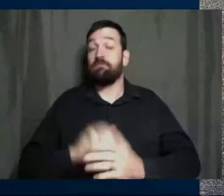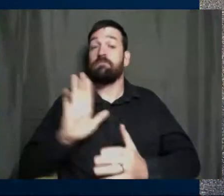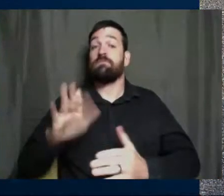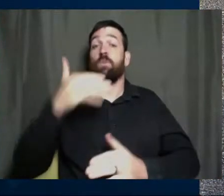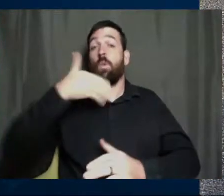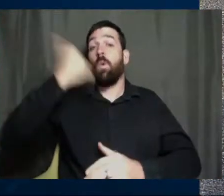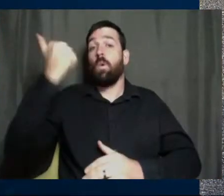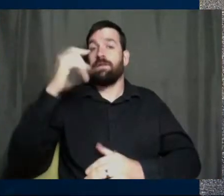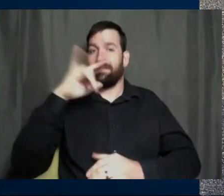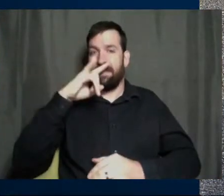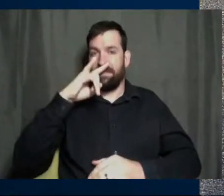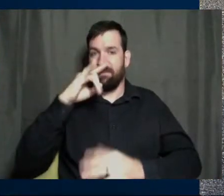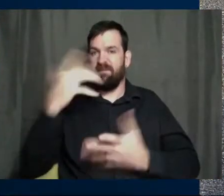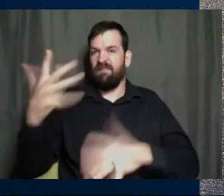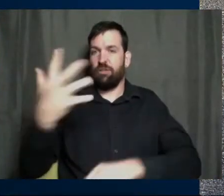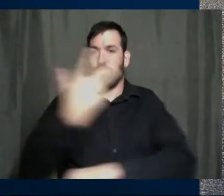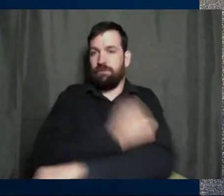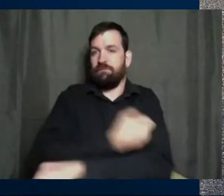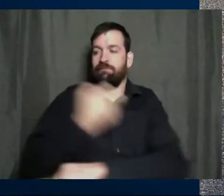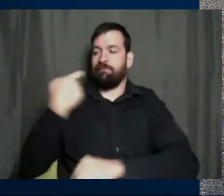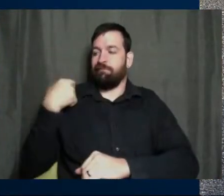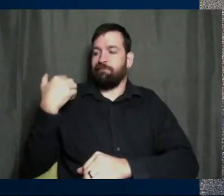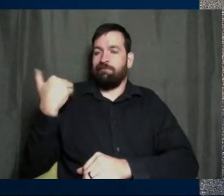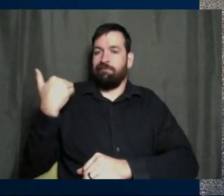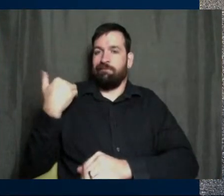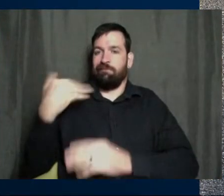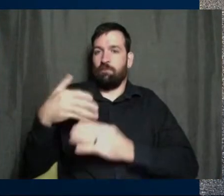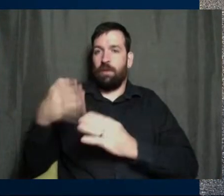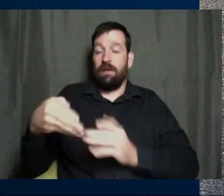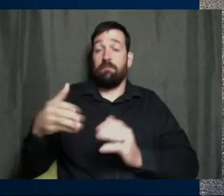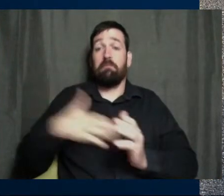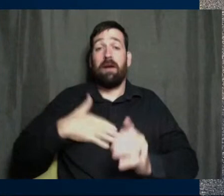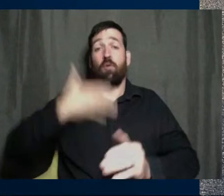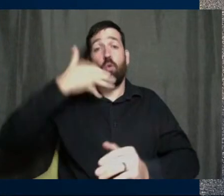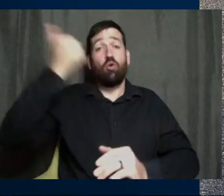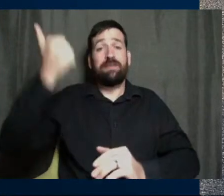their COVID shot over the weekend. She said, my oldest is terrified of